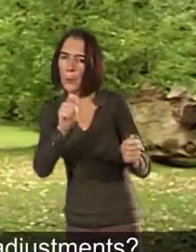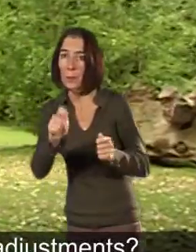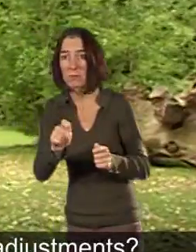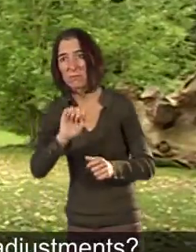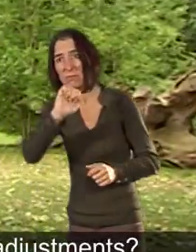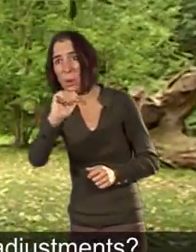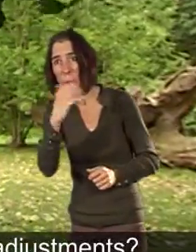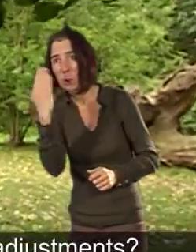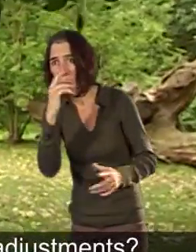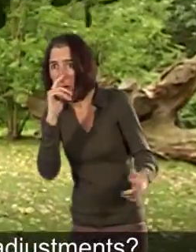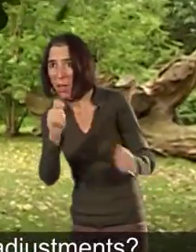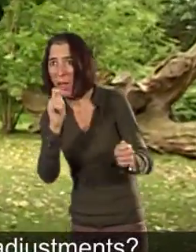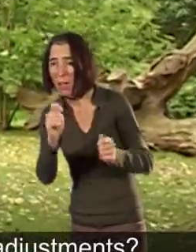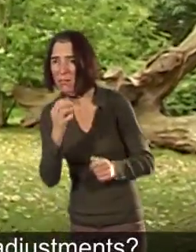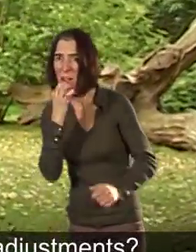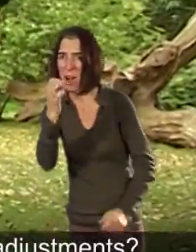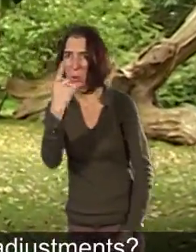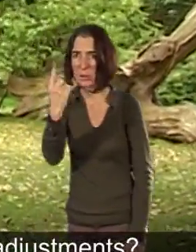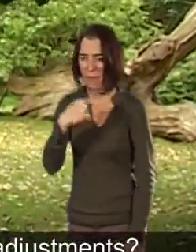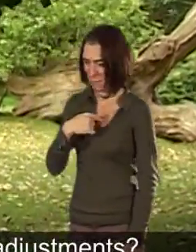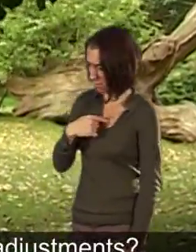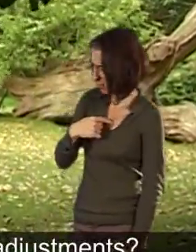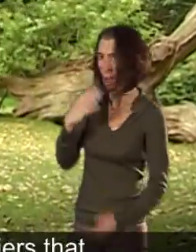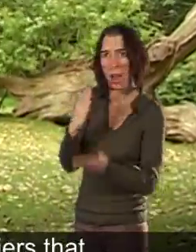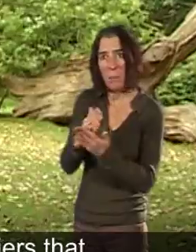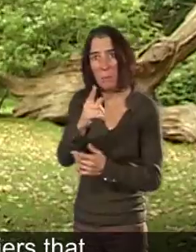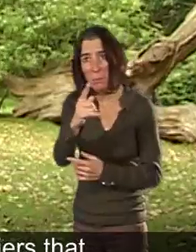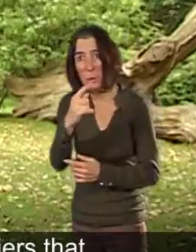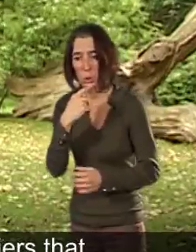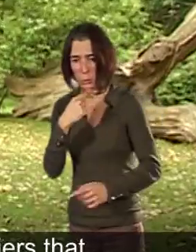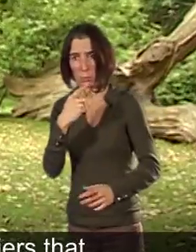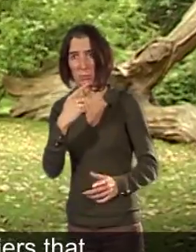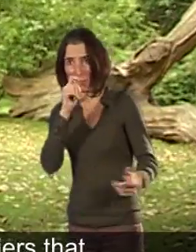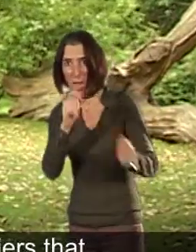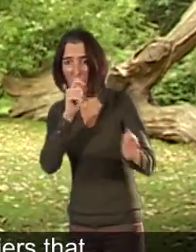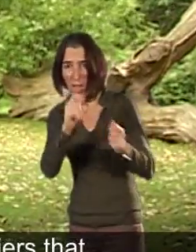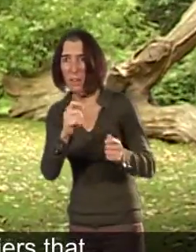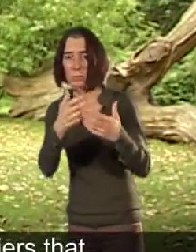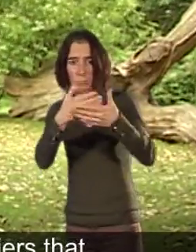Is your school making reasonable adjustments? Ask yourself the question, what are we doing to find